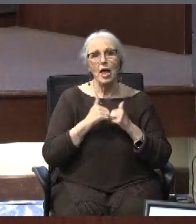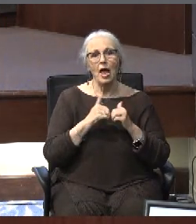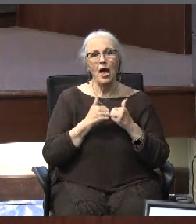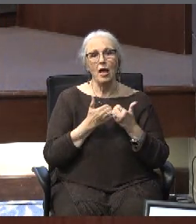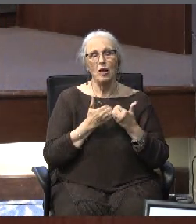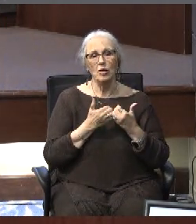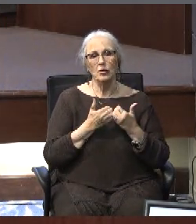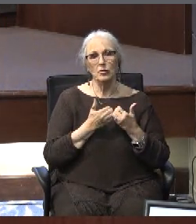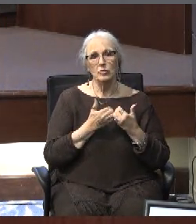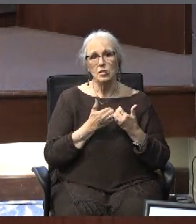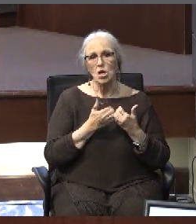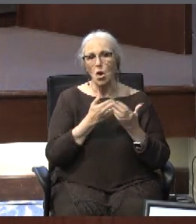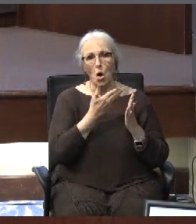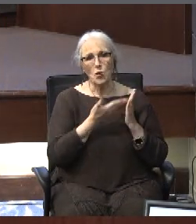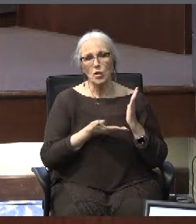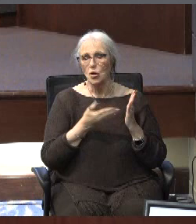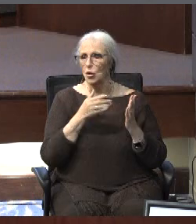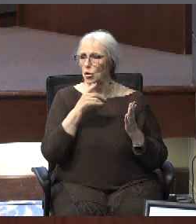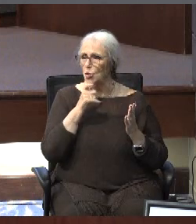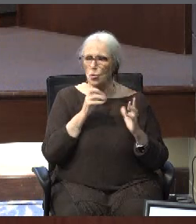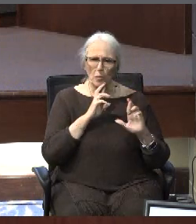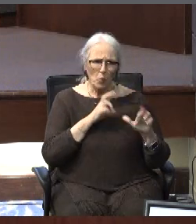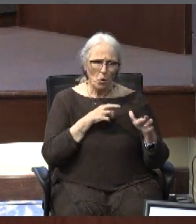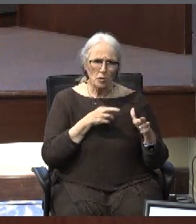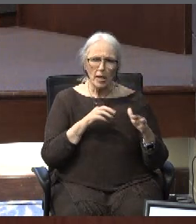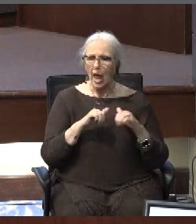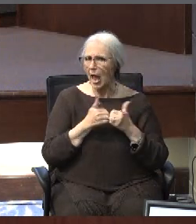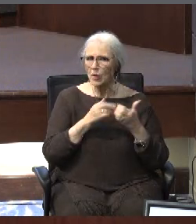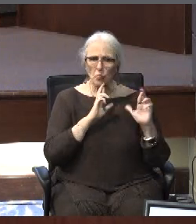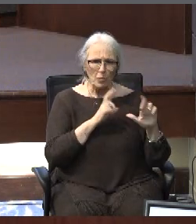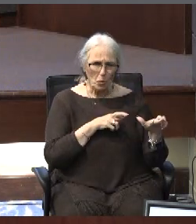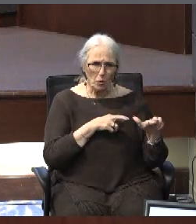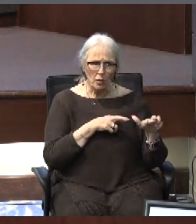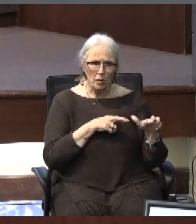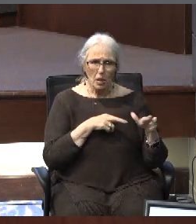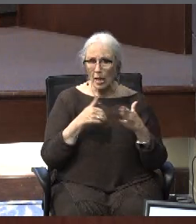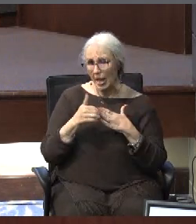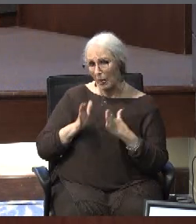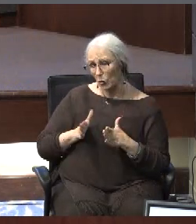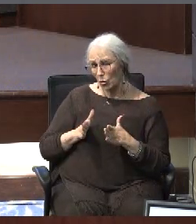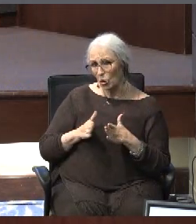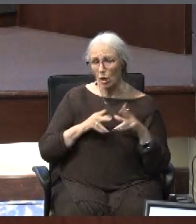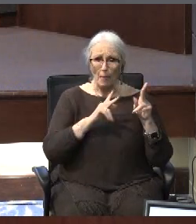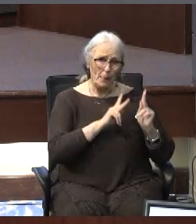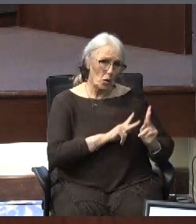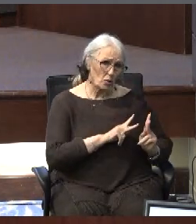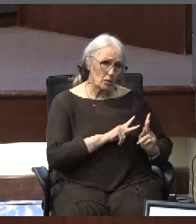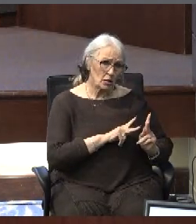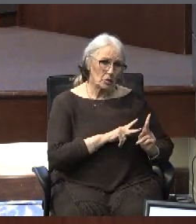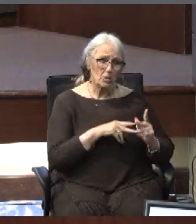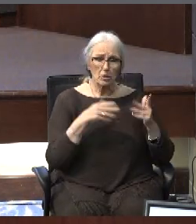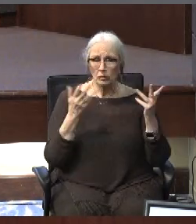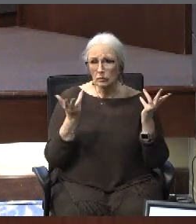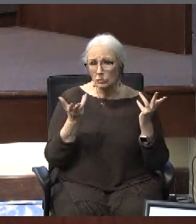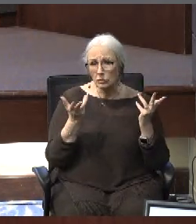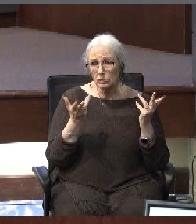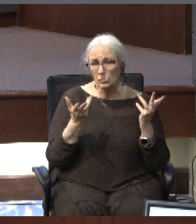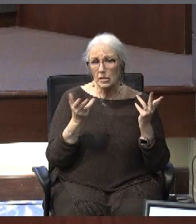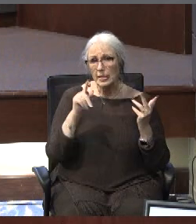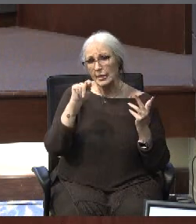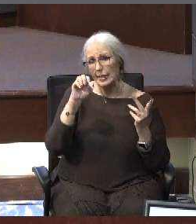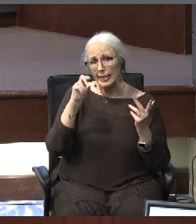How are these, who reports these? How are they reported? Is it a neighbor? Is it the person? Is it the owner? Is it the